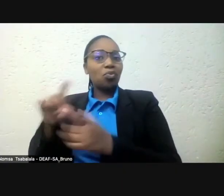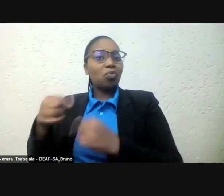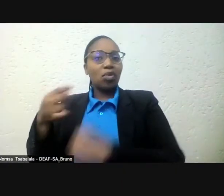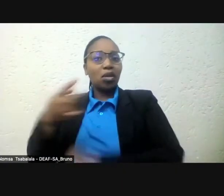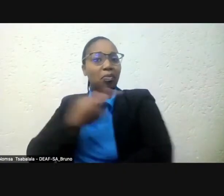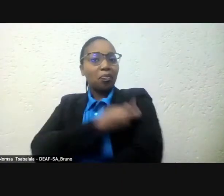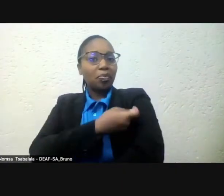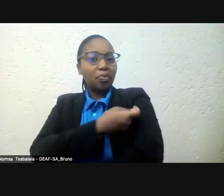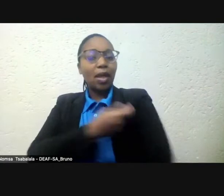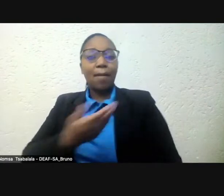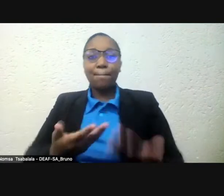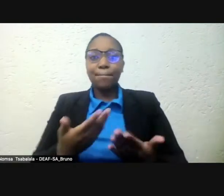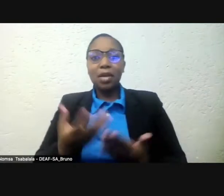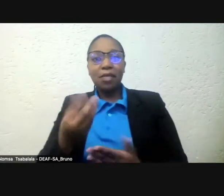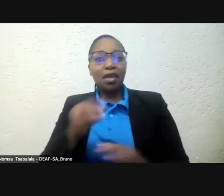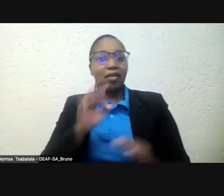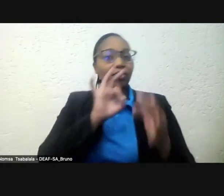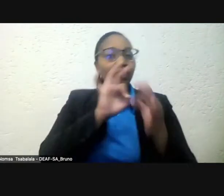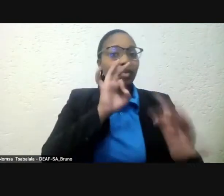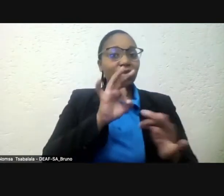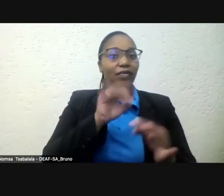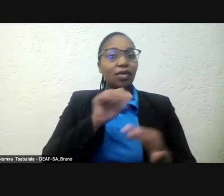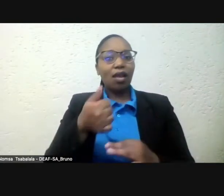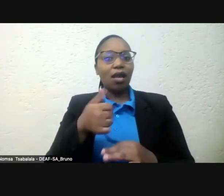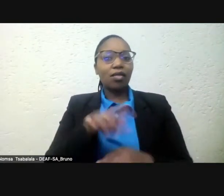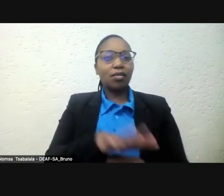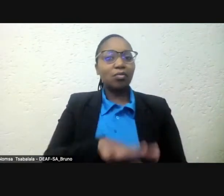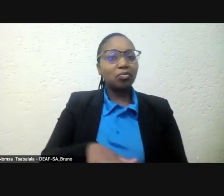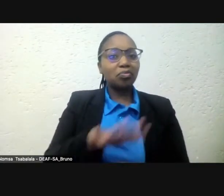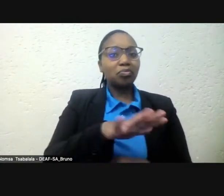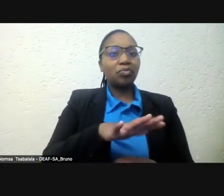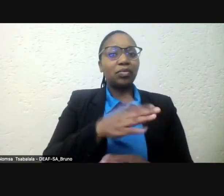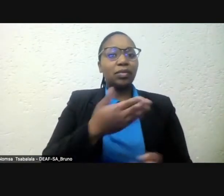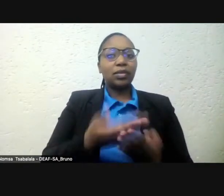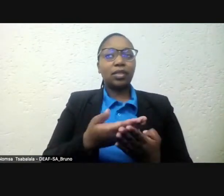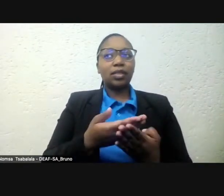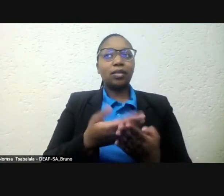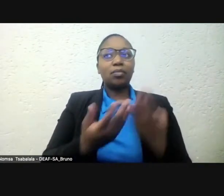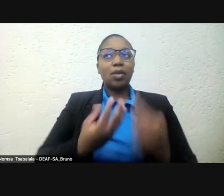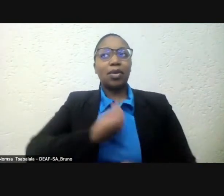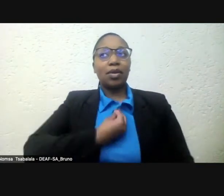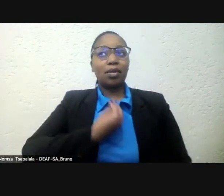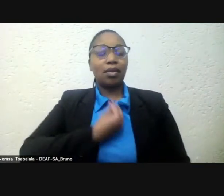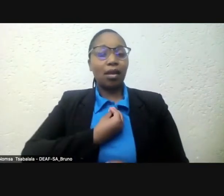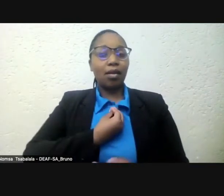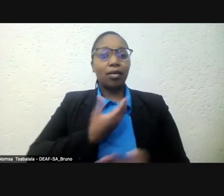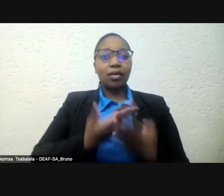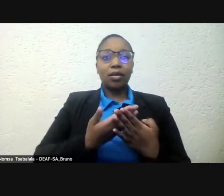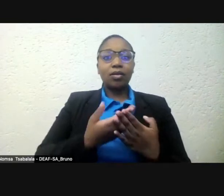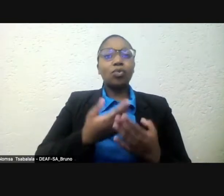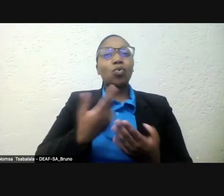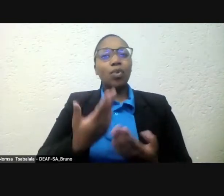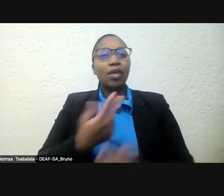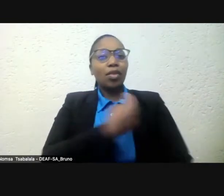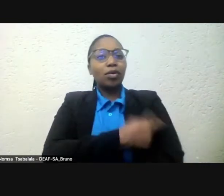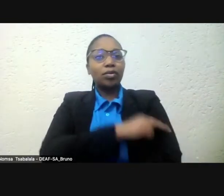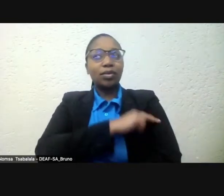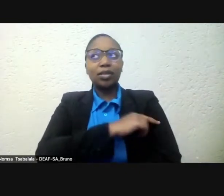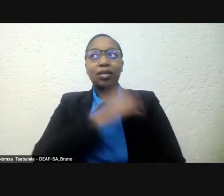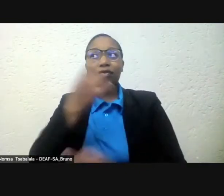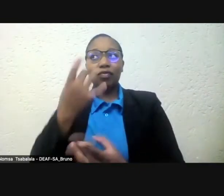people, hospital data. Can I ask? I think most of them,